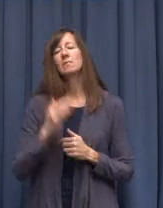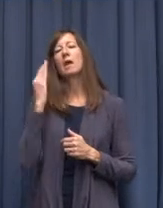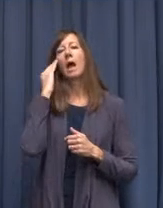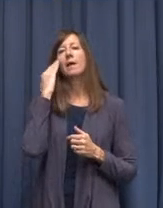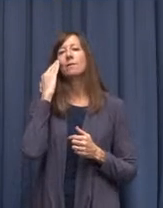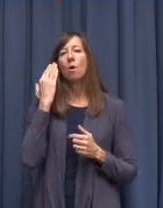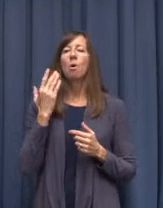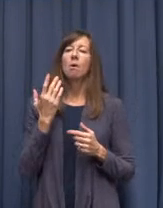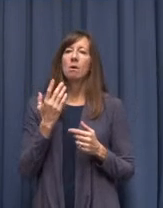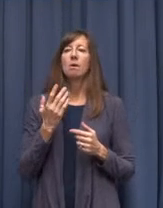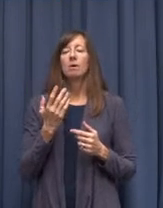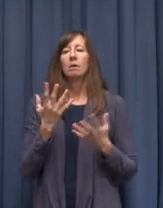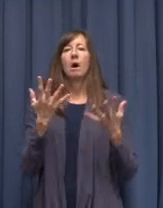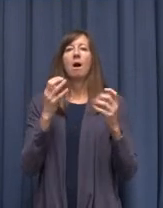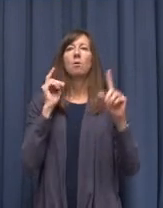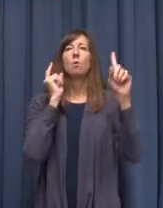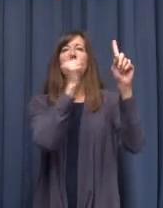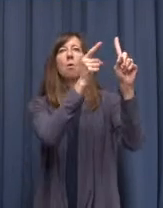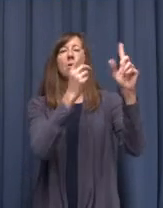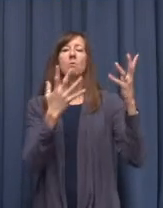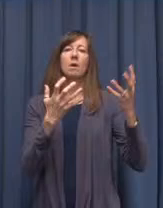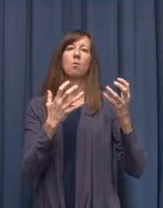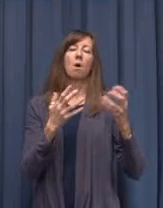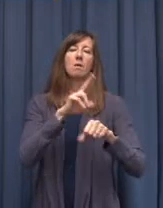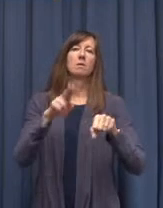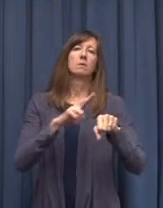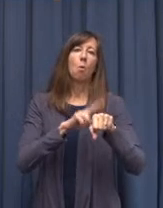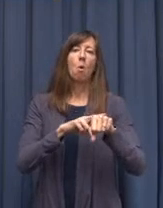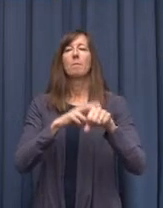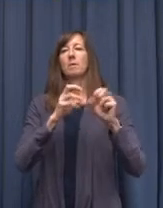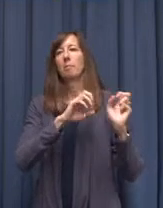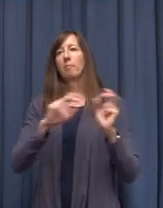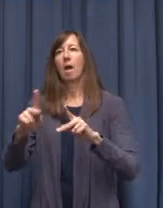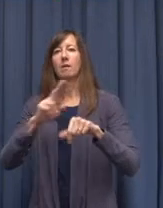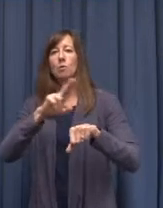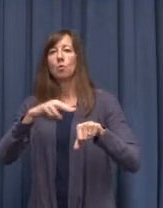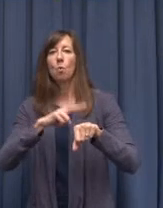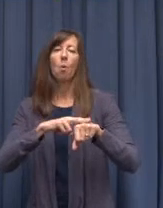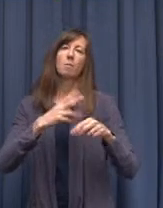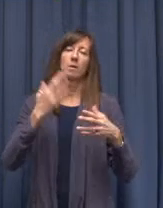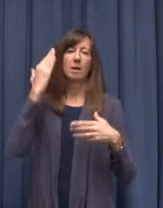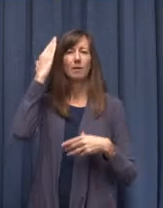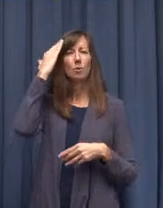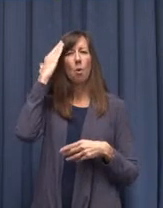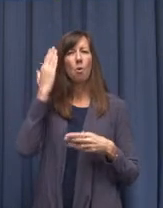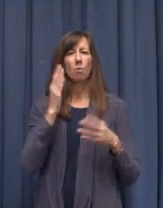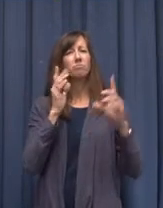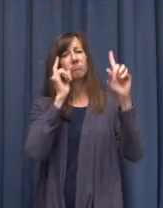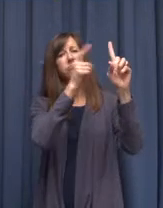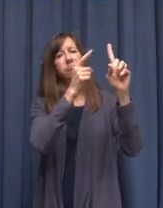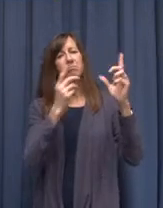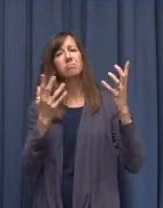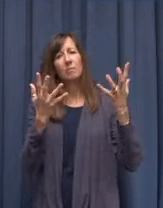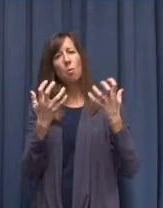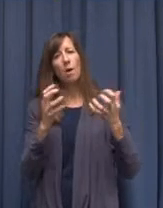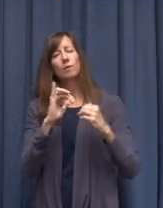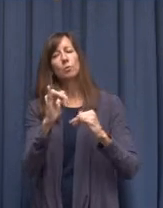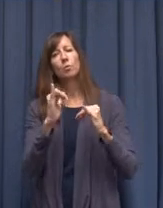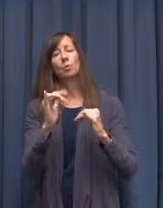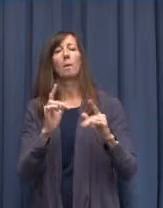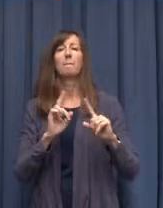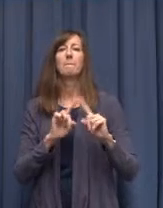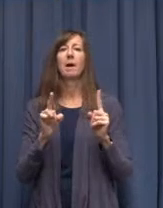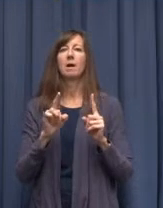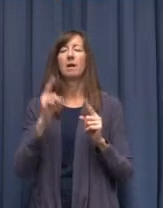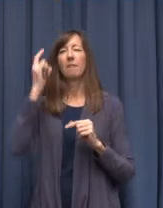and obviously that's what we all desperately want to do. But the way that I ultimately think about this is, think about